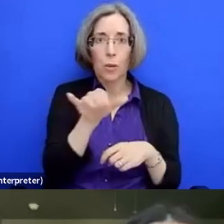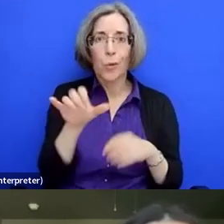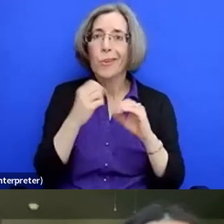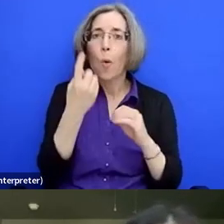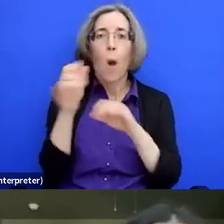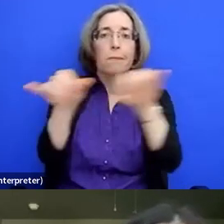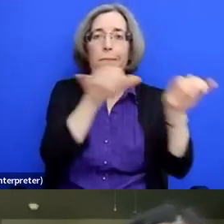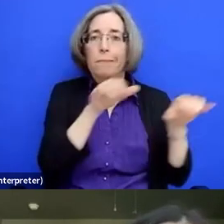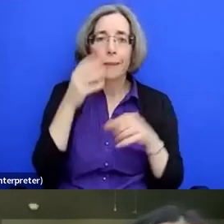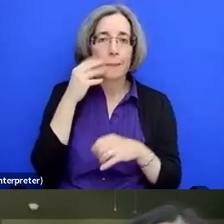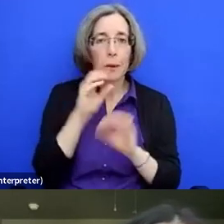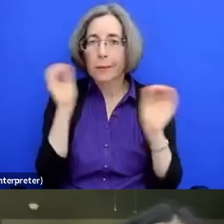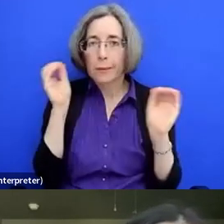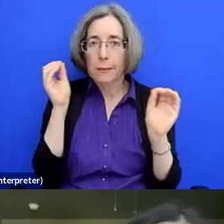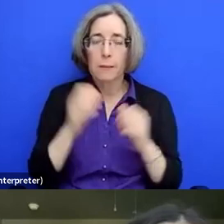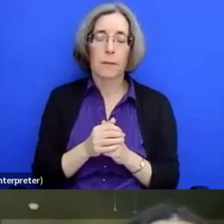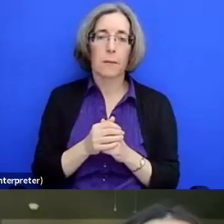work,